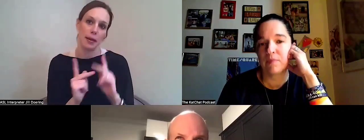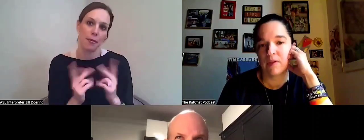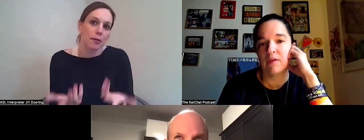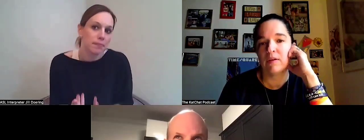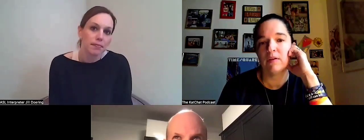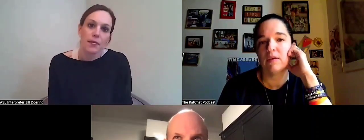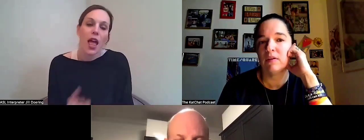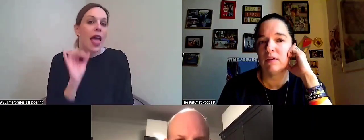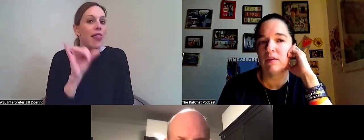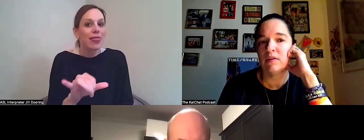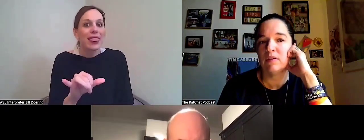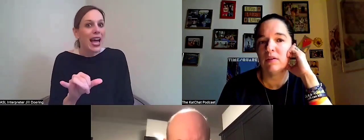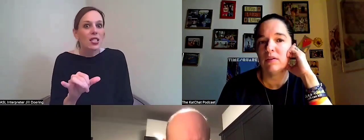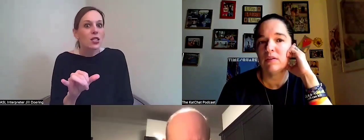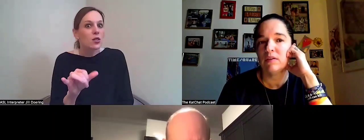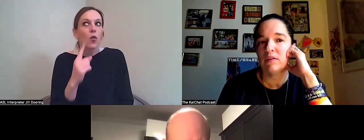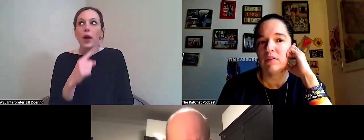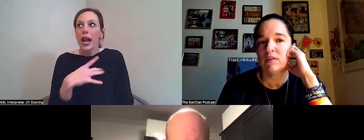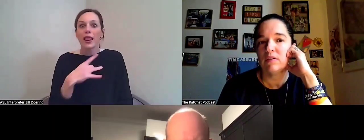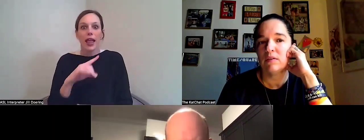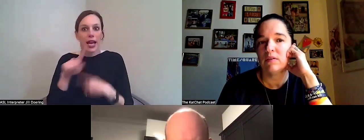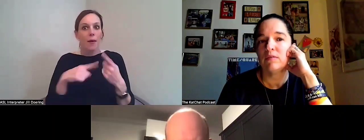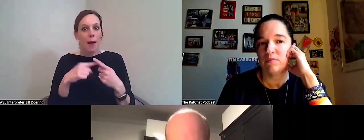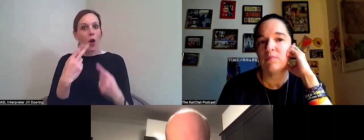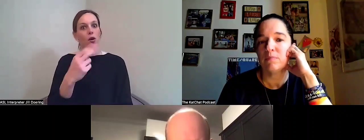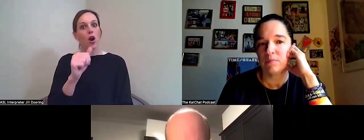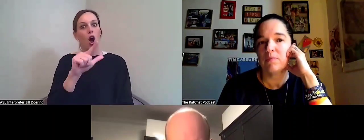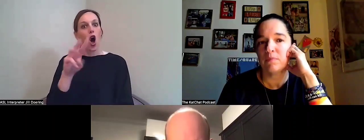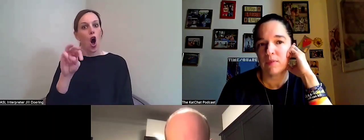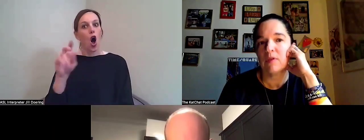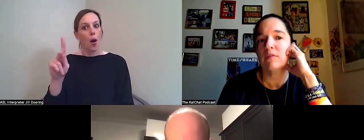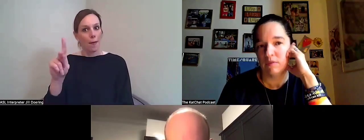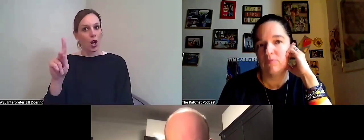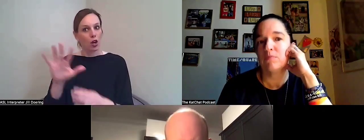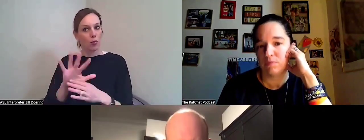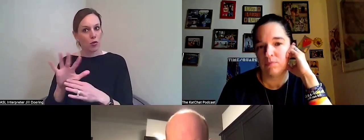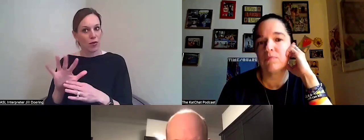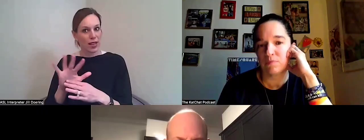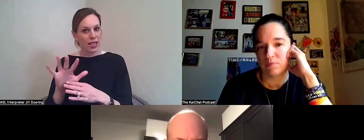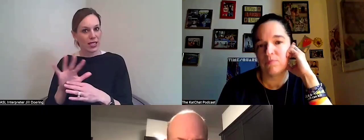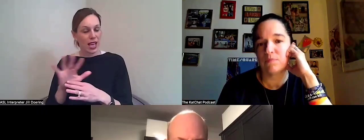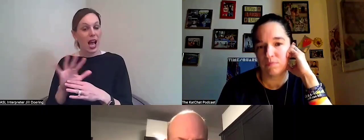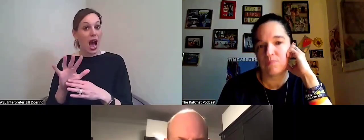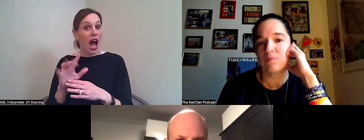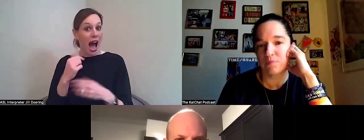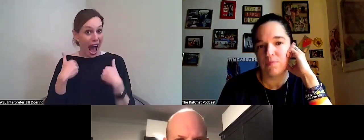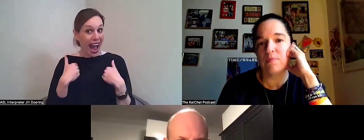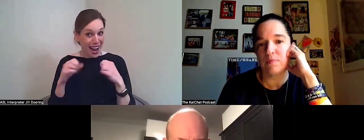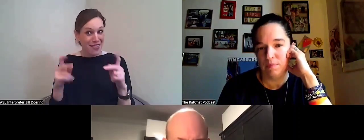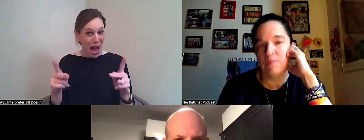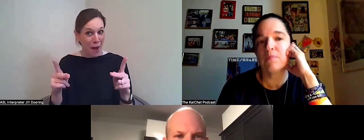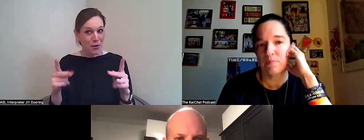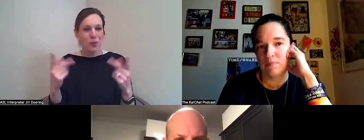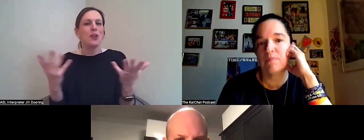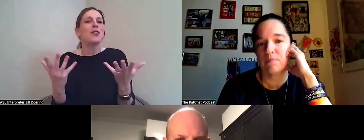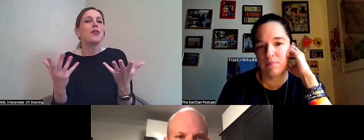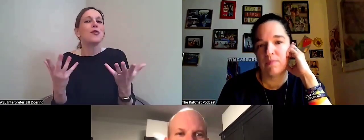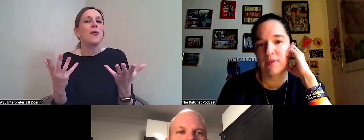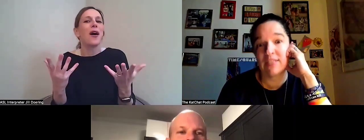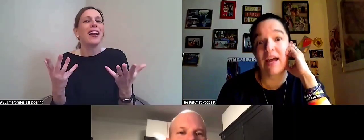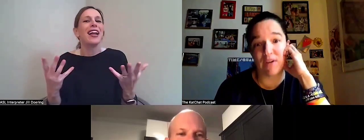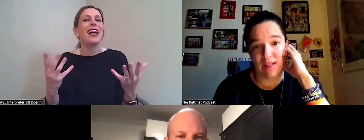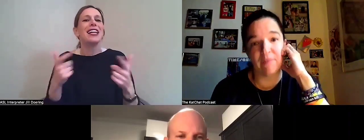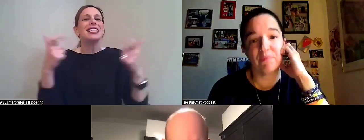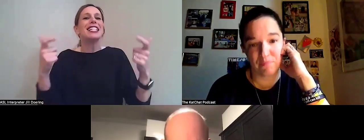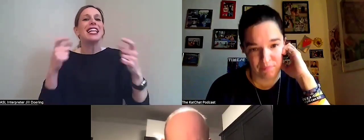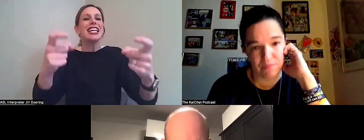what I like about doing Hallmark movies. I get the opportunity to give the world a big hug. You